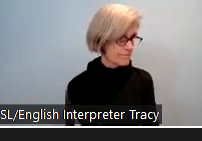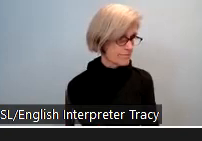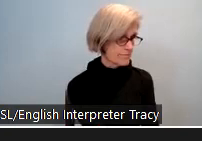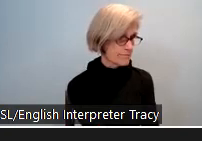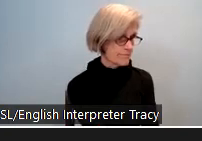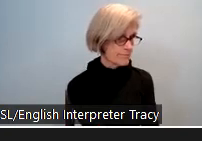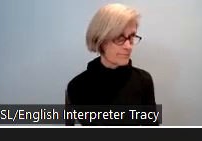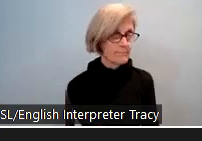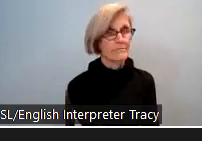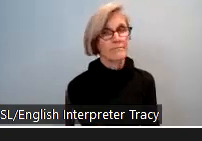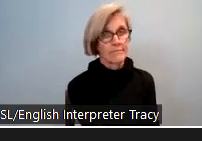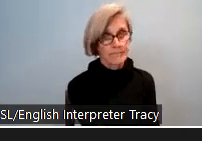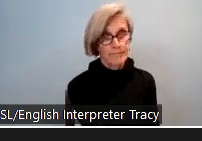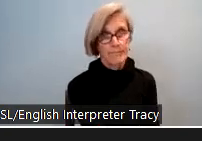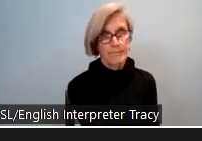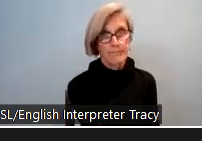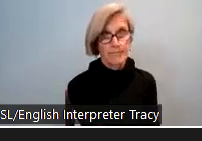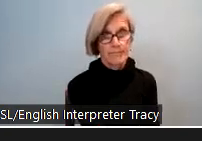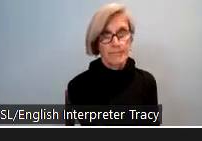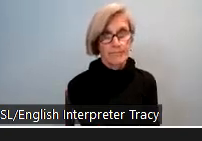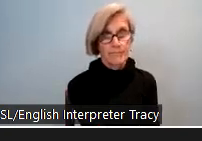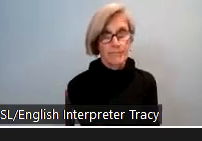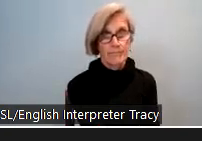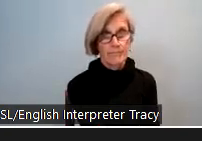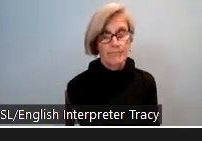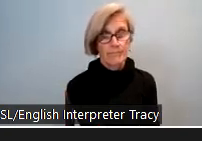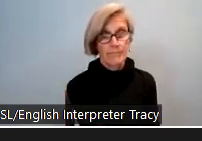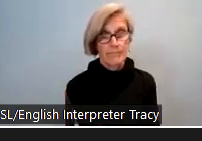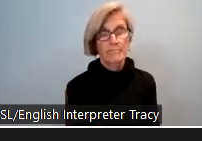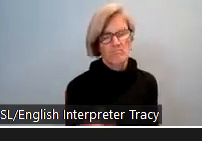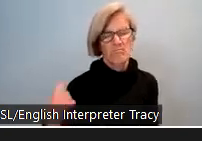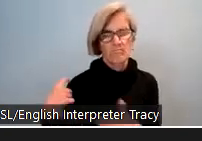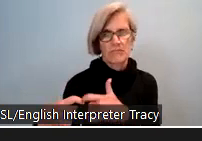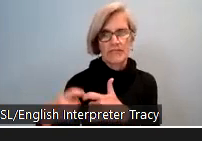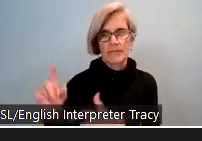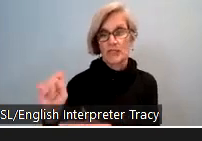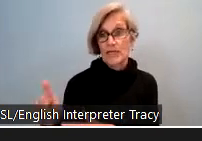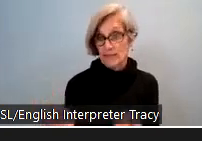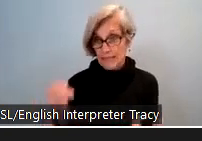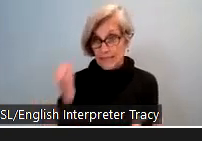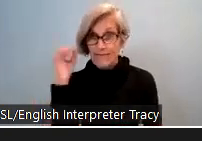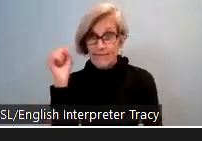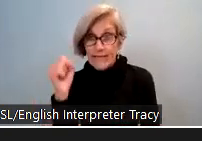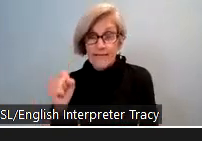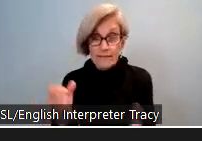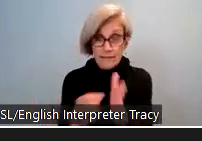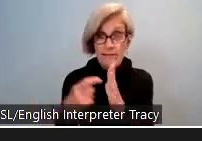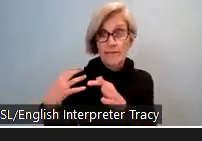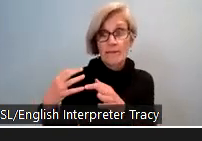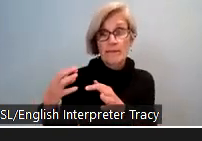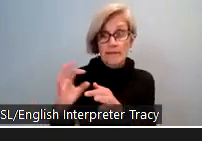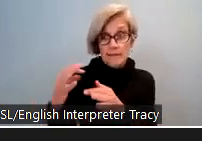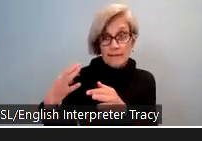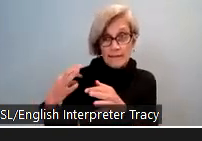al español en este momento de los participantes? They can please raise their hand if they will. Sí, por favor pueden levantar